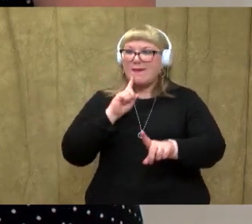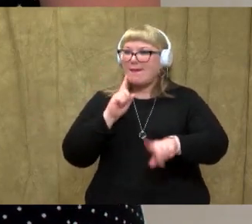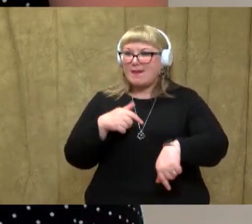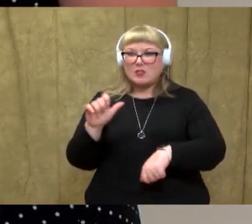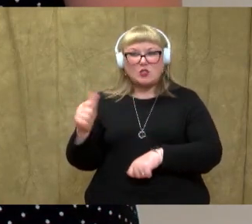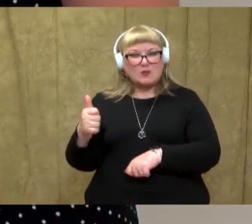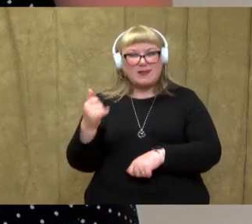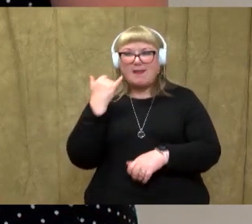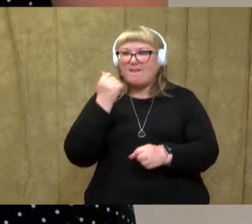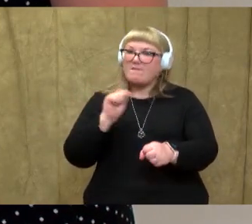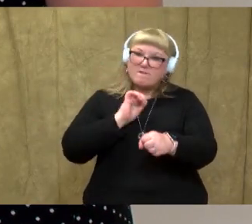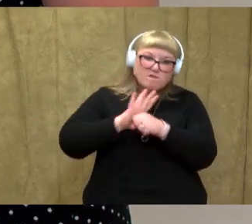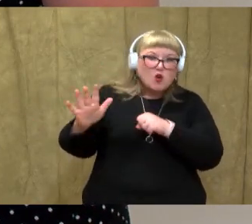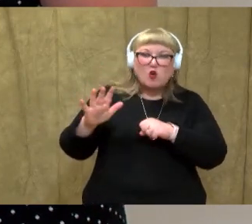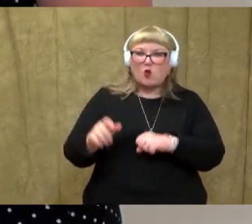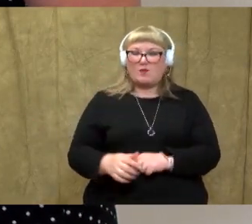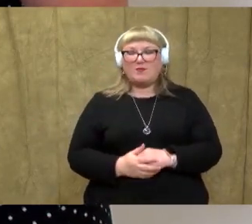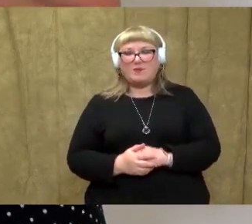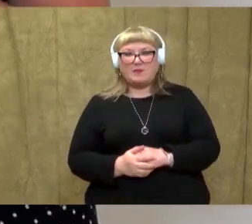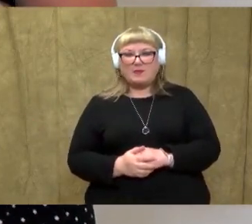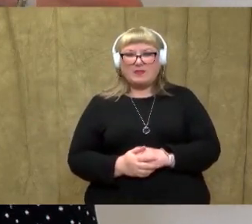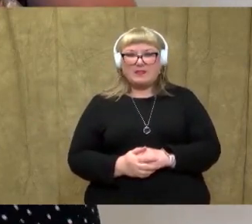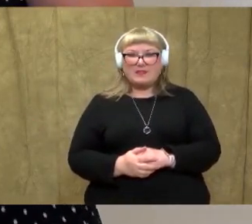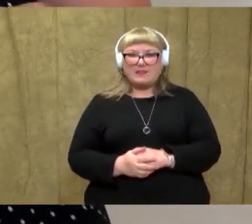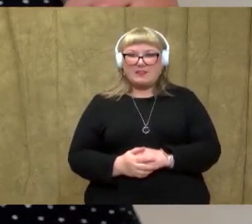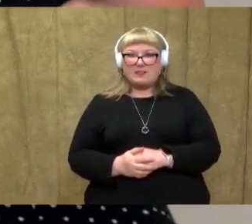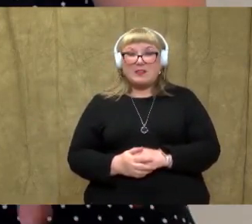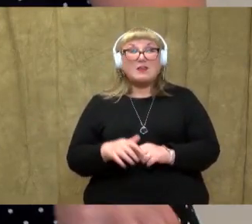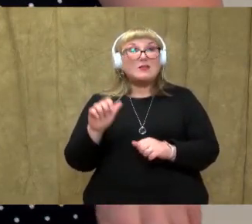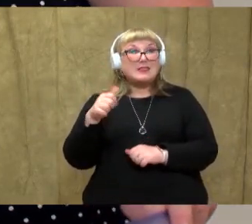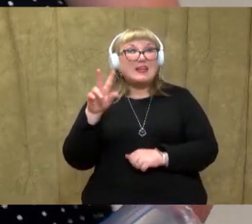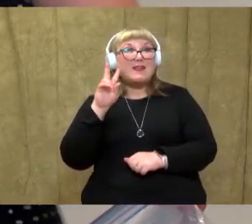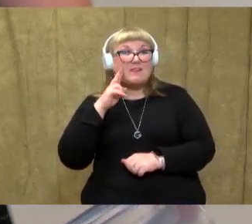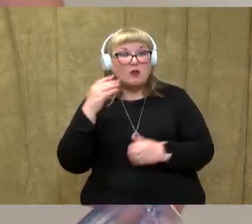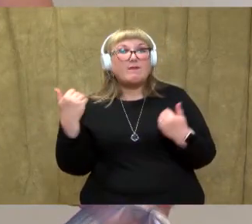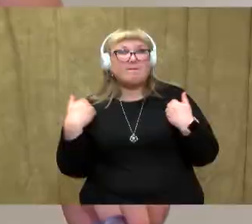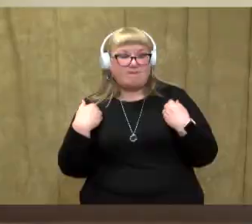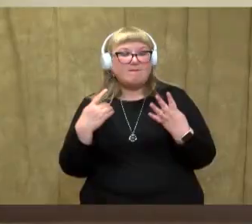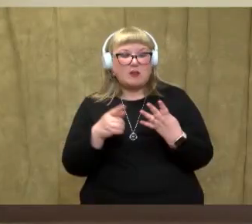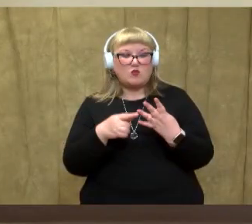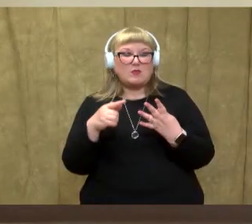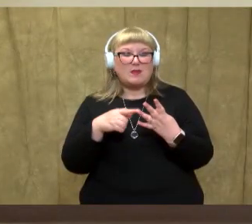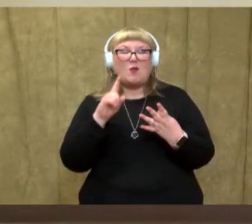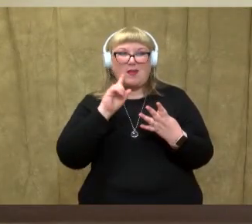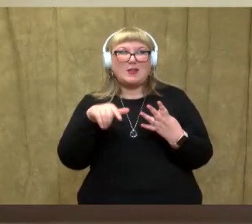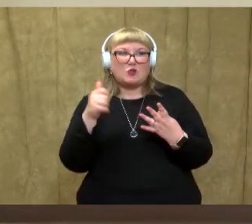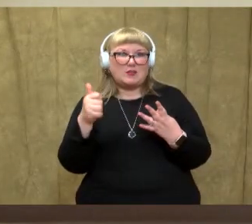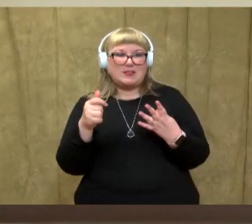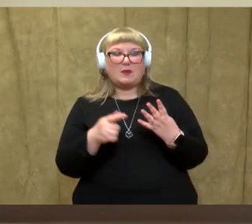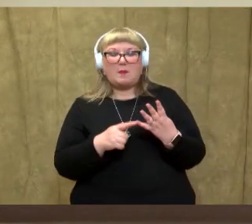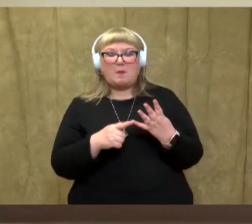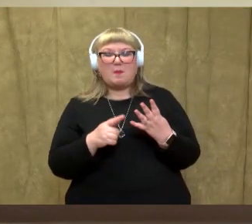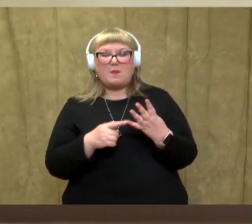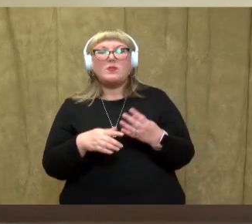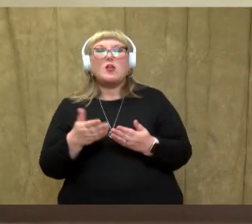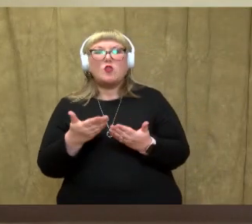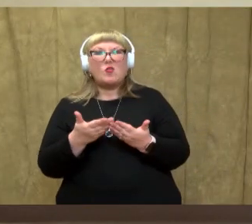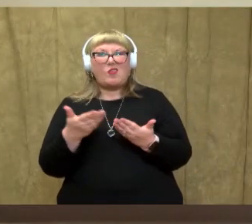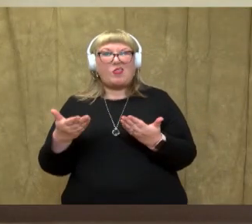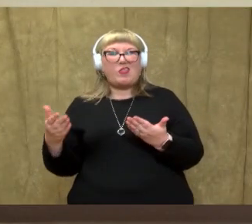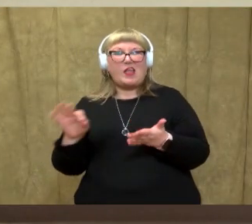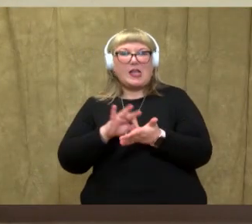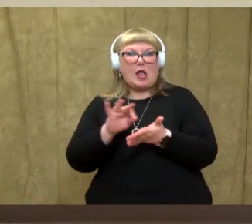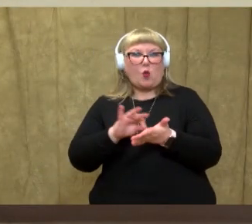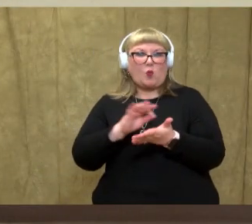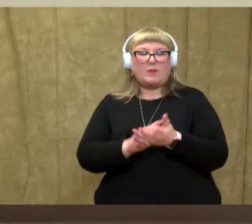we have 10 vegetables. Our last way is using some math manipulatives. So let's count our math manipulatives out